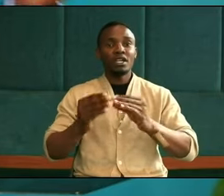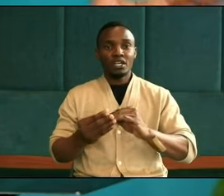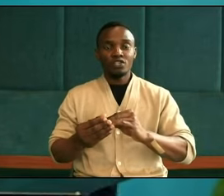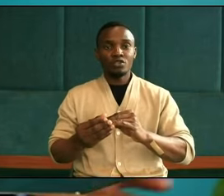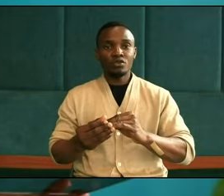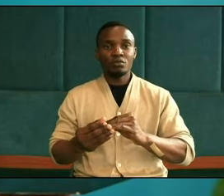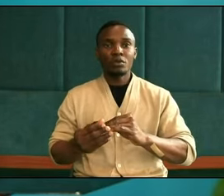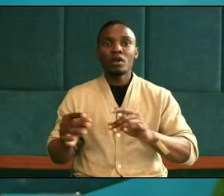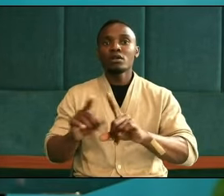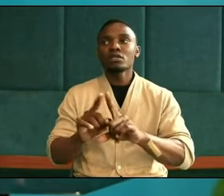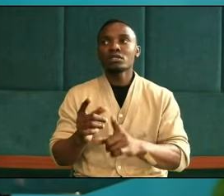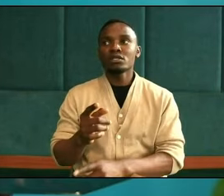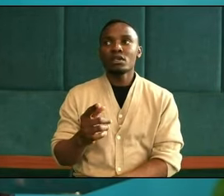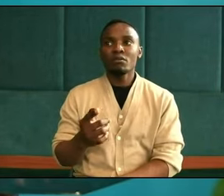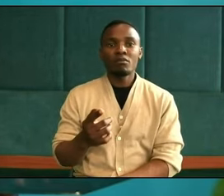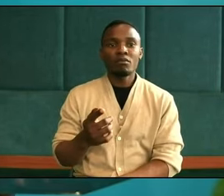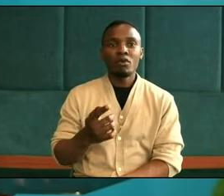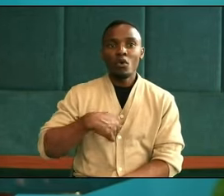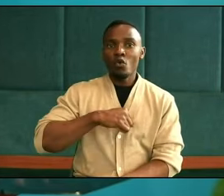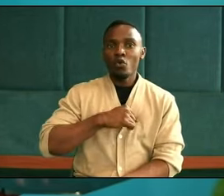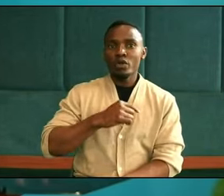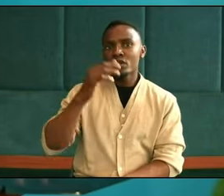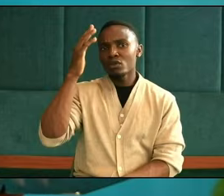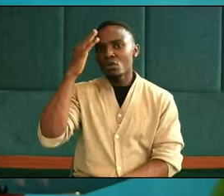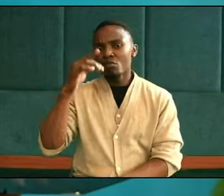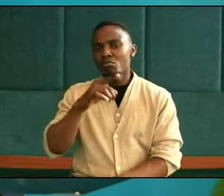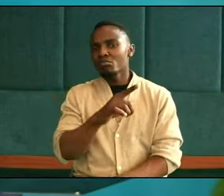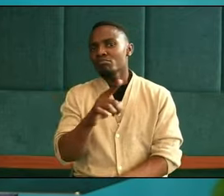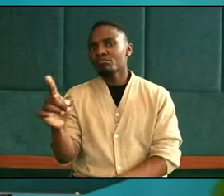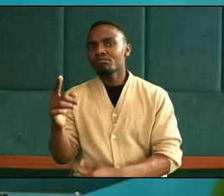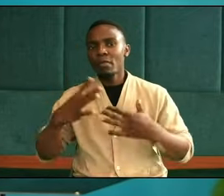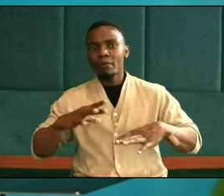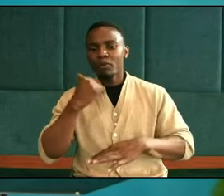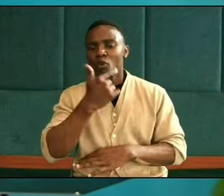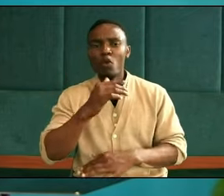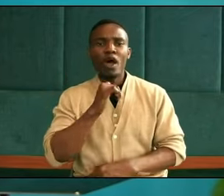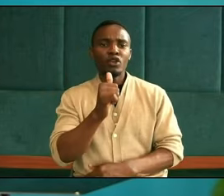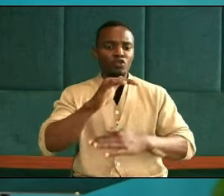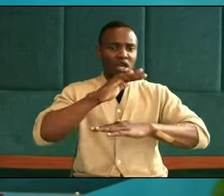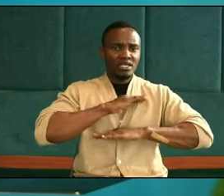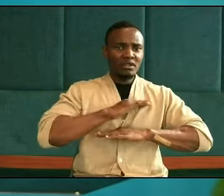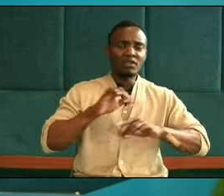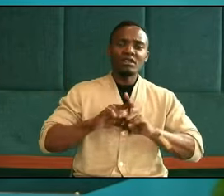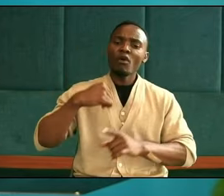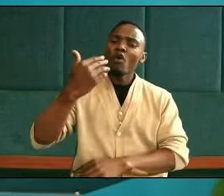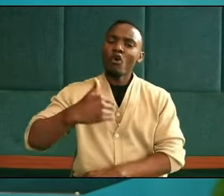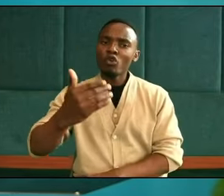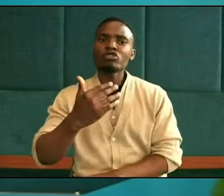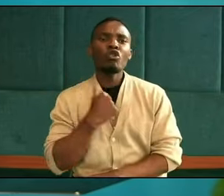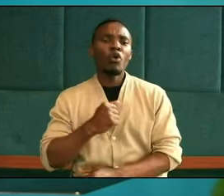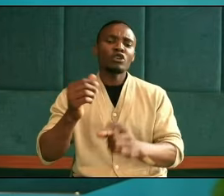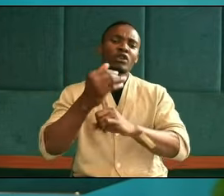the wealthiest people that are around the world. They are not satisfied and always want to create more and more